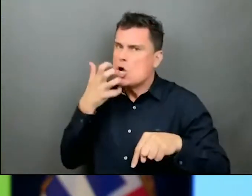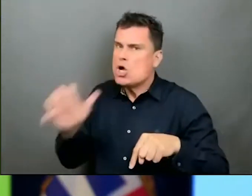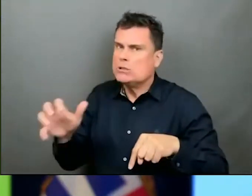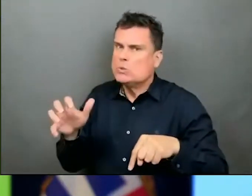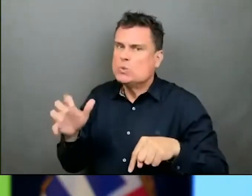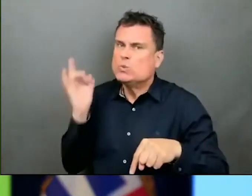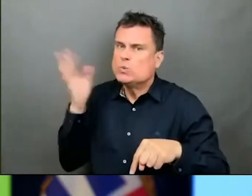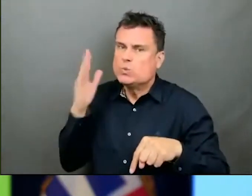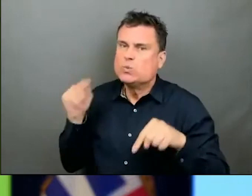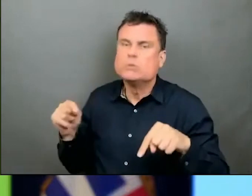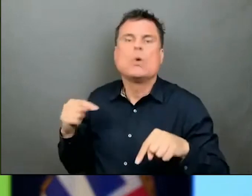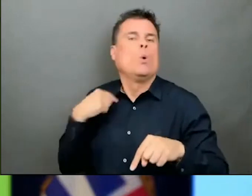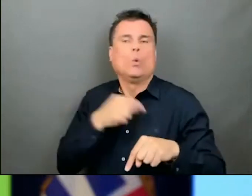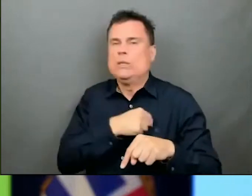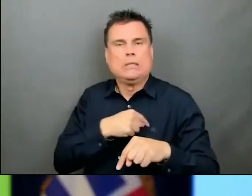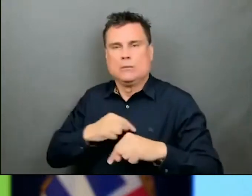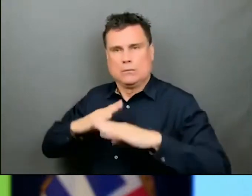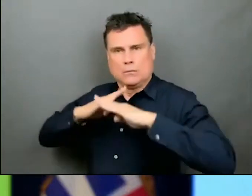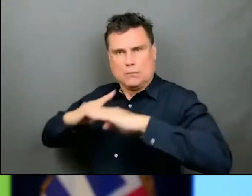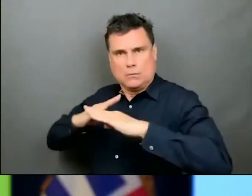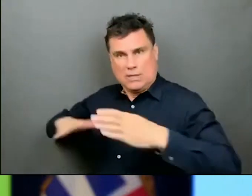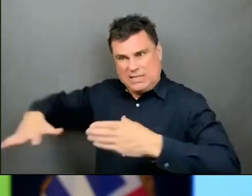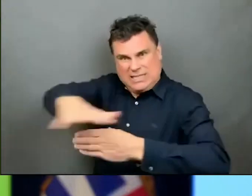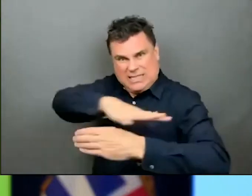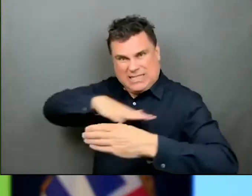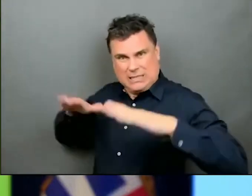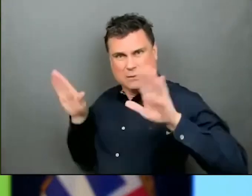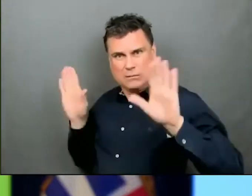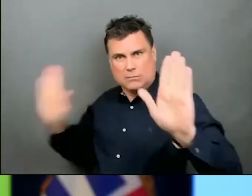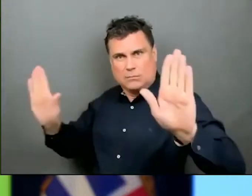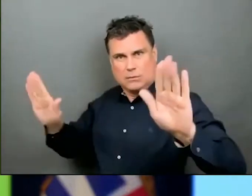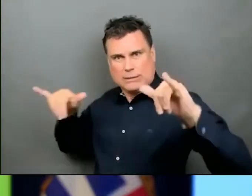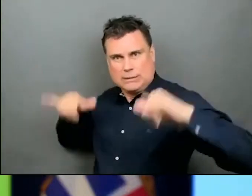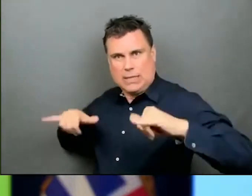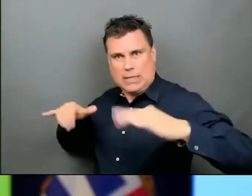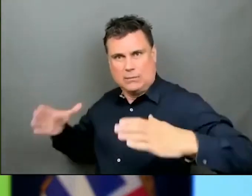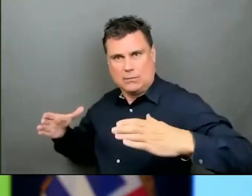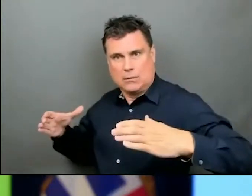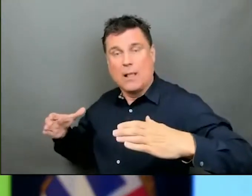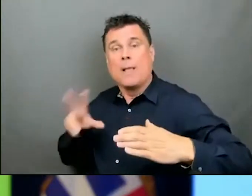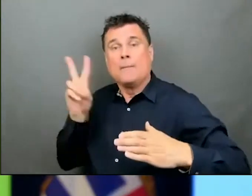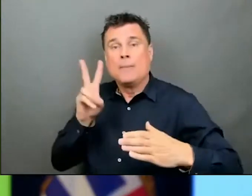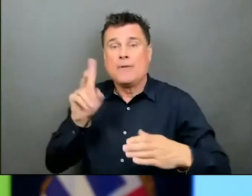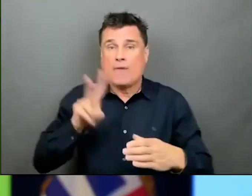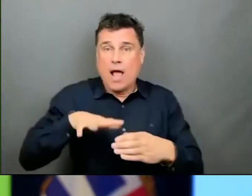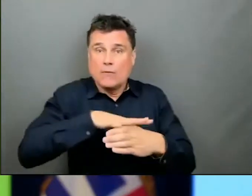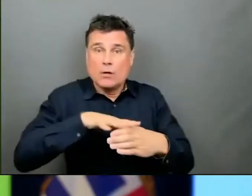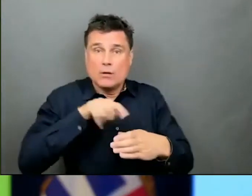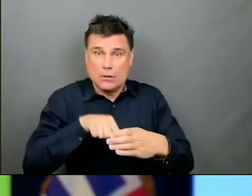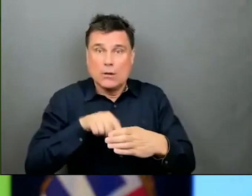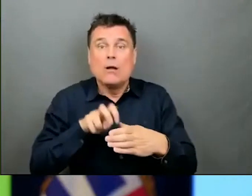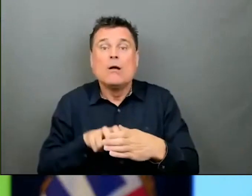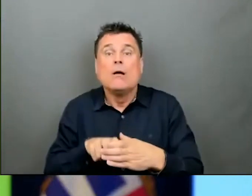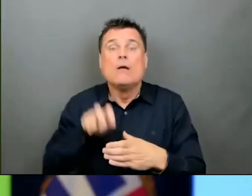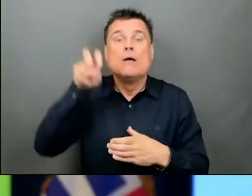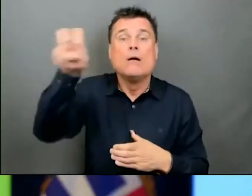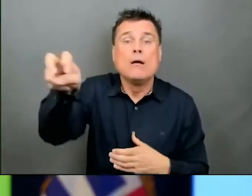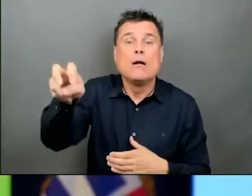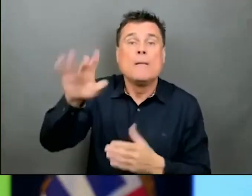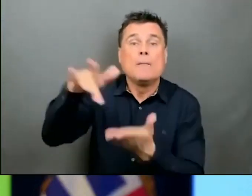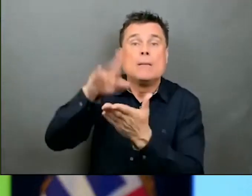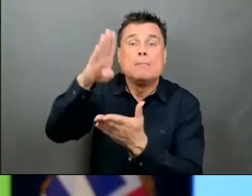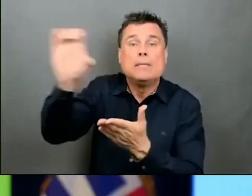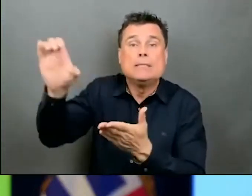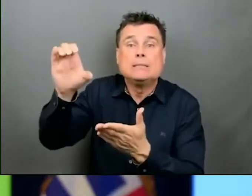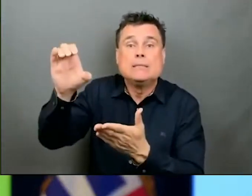restrictions within a health authority, so don't go from the Lower Mainland to the interior. That is an extremely effective